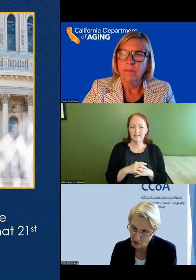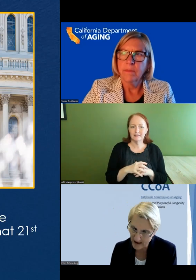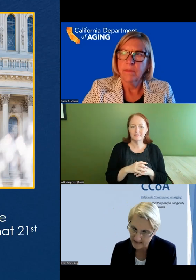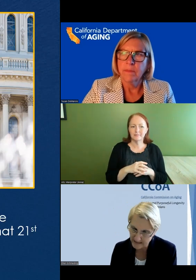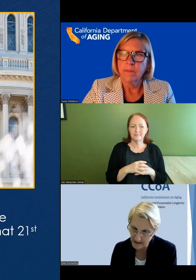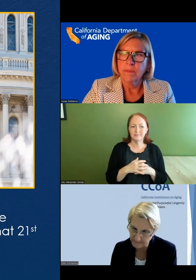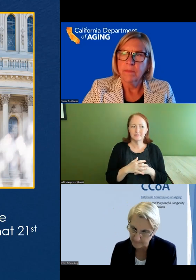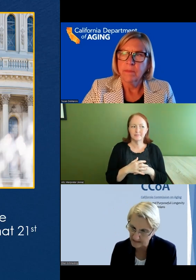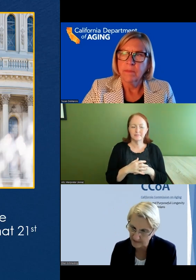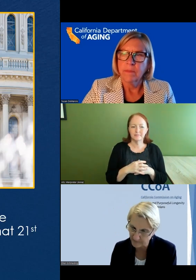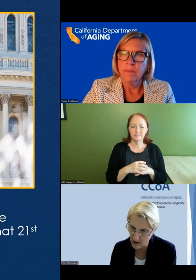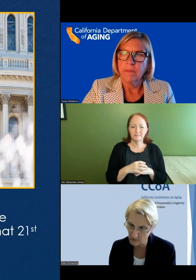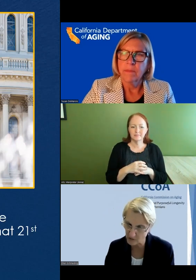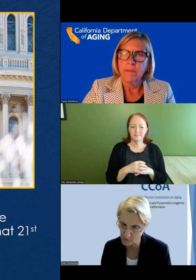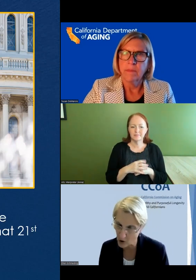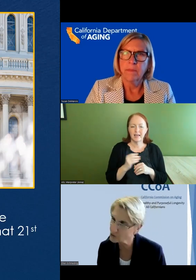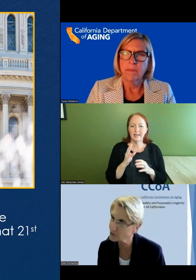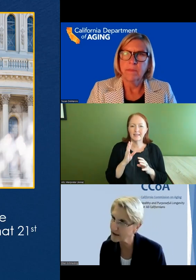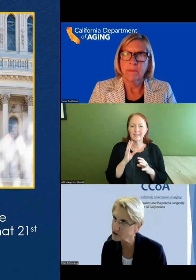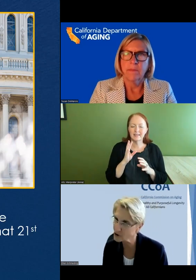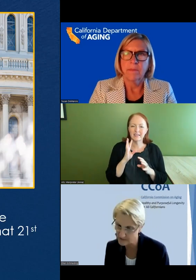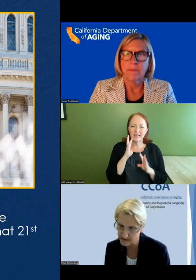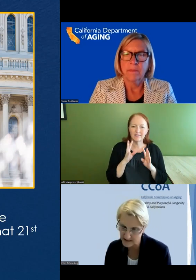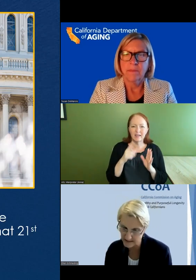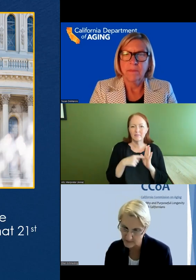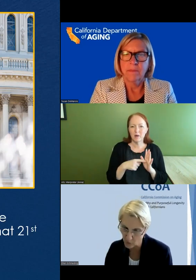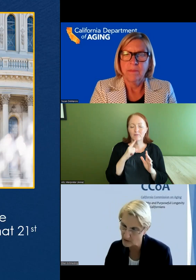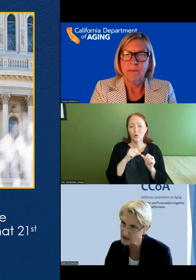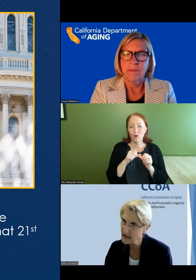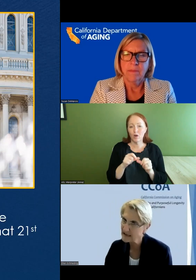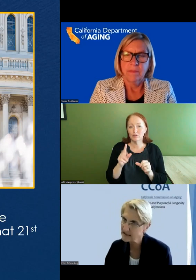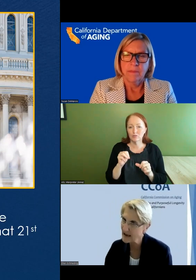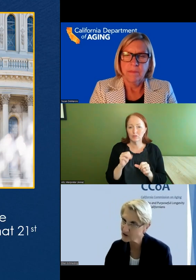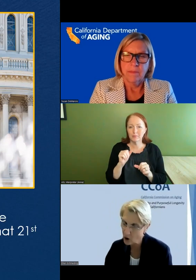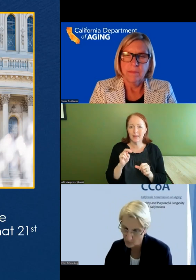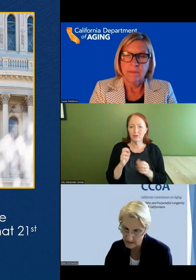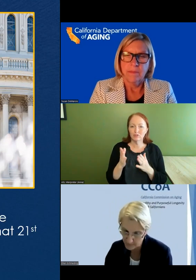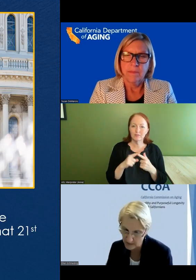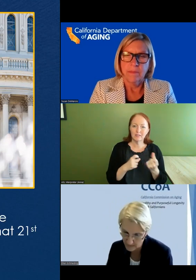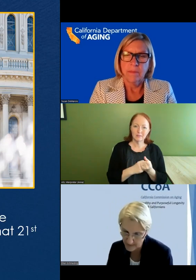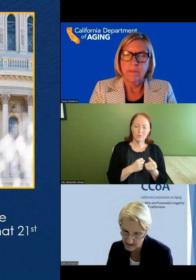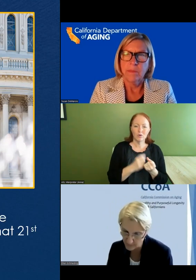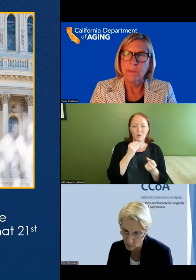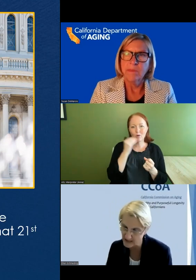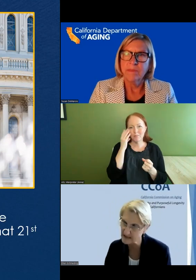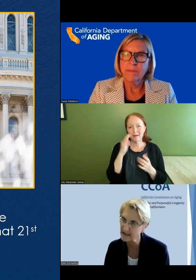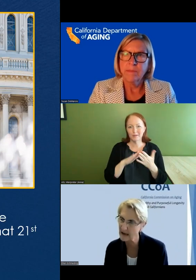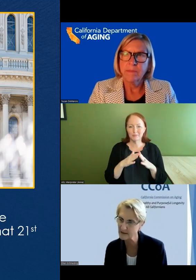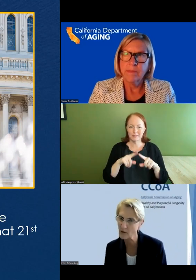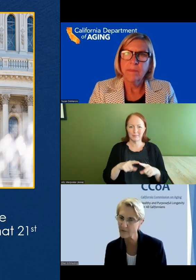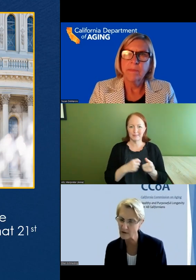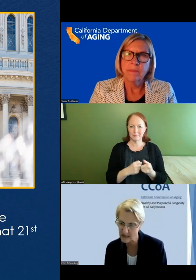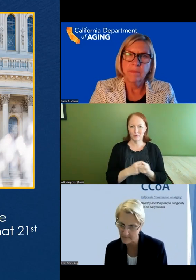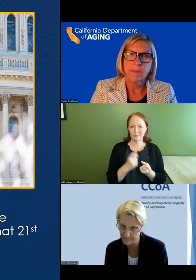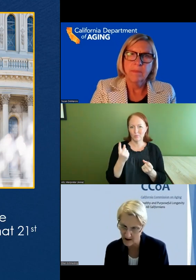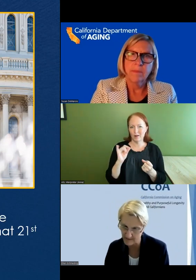also had innovative models for long-term care services and supports / home and community-based supports as one